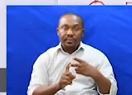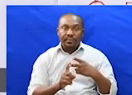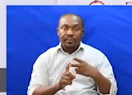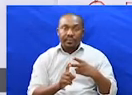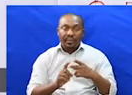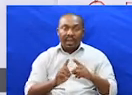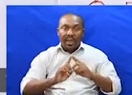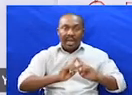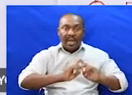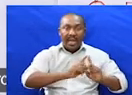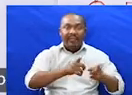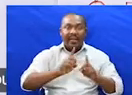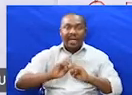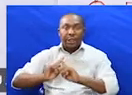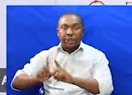differentiate